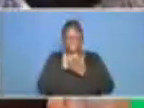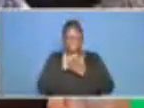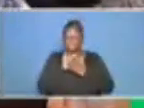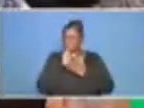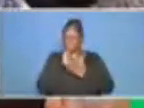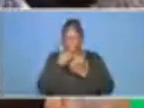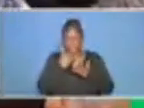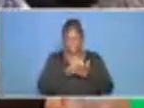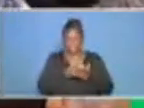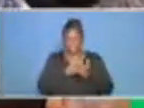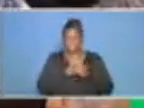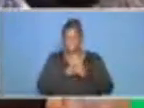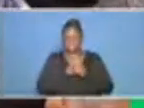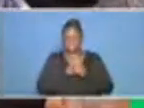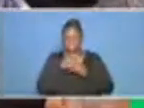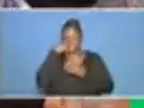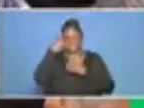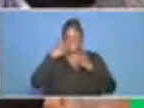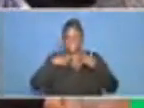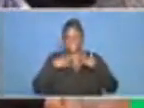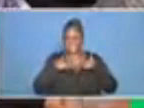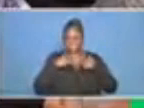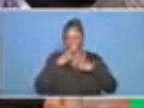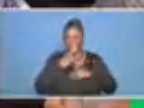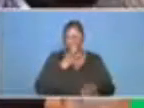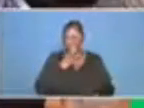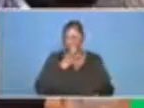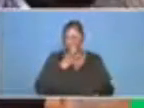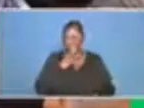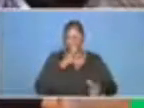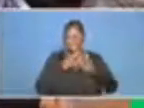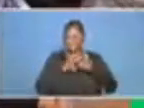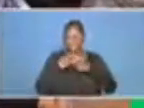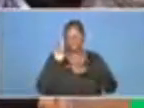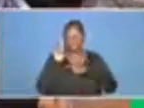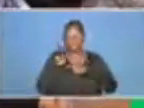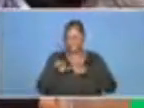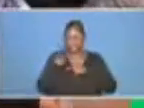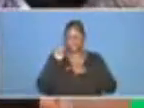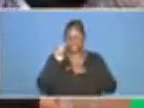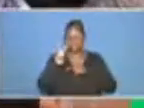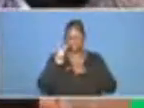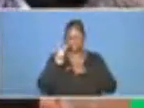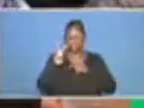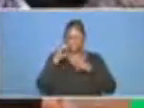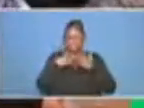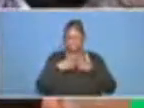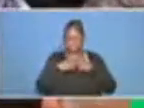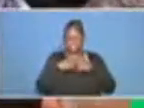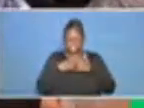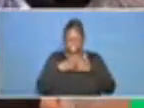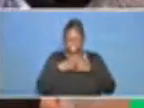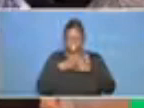contaminated, containing water, causing the 1.2 megawatt unit to shut down just